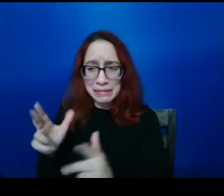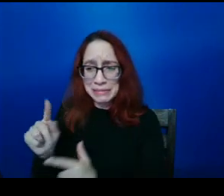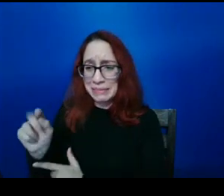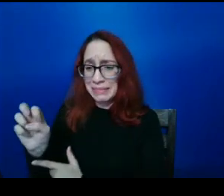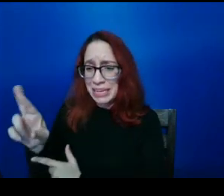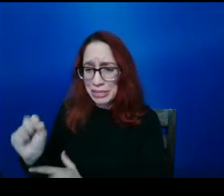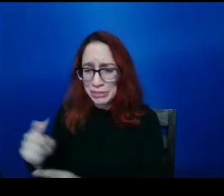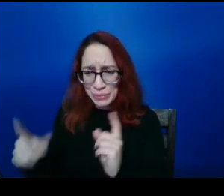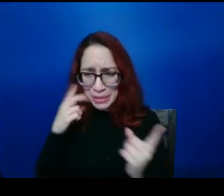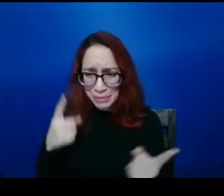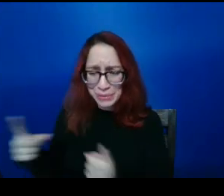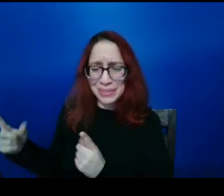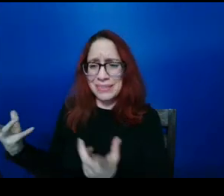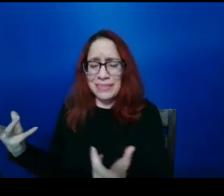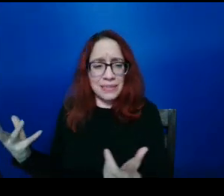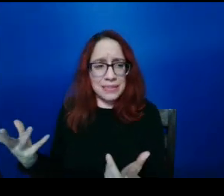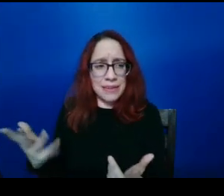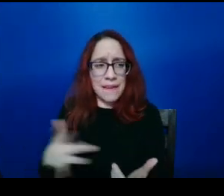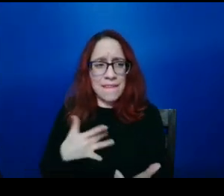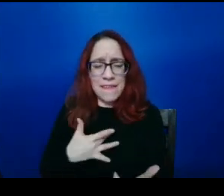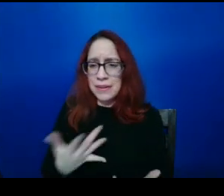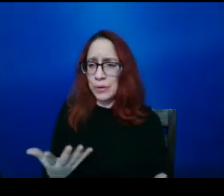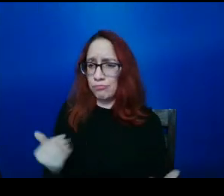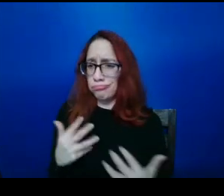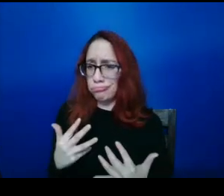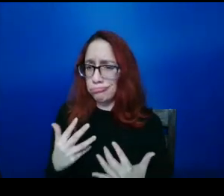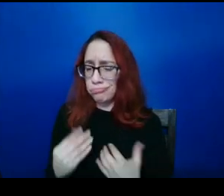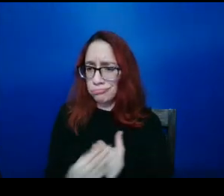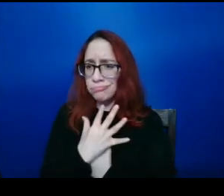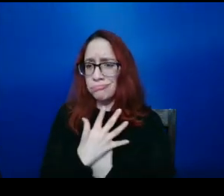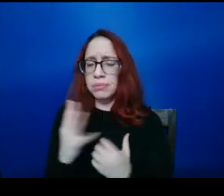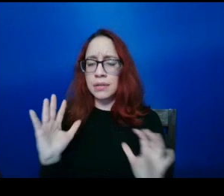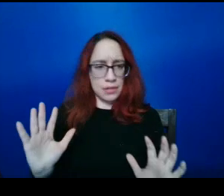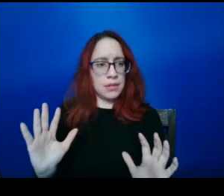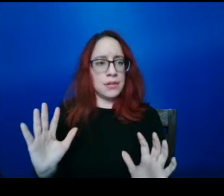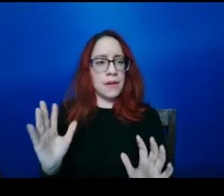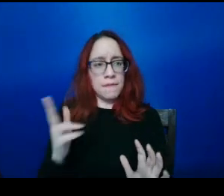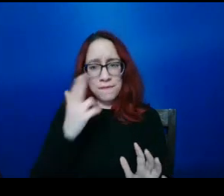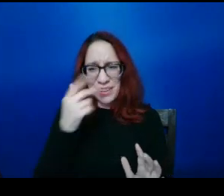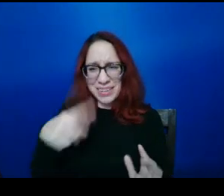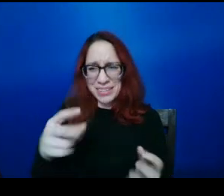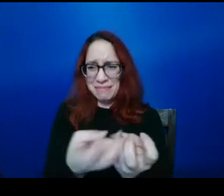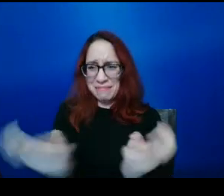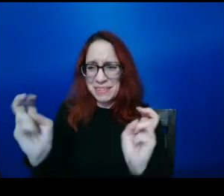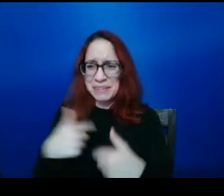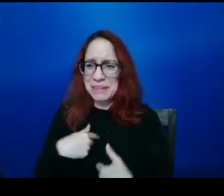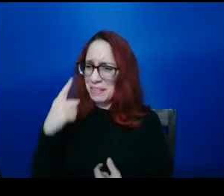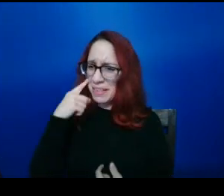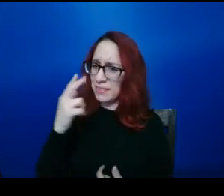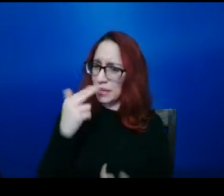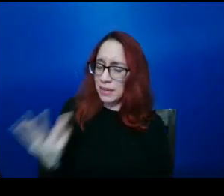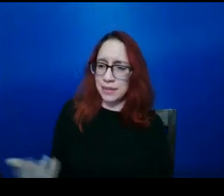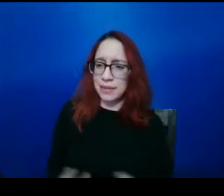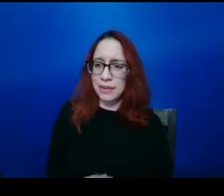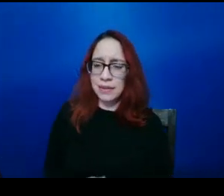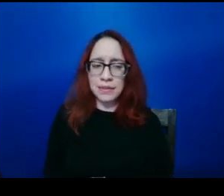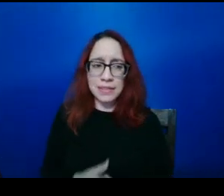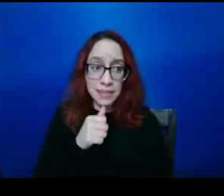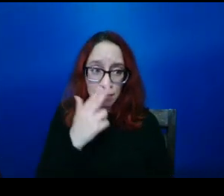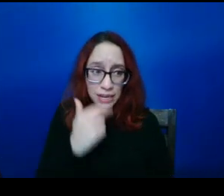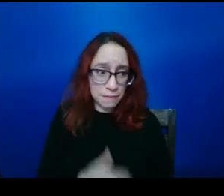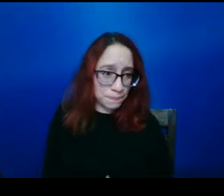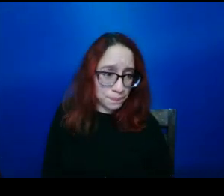us? It puts us in a state of absolute fear. And what's funny is you guys sit on the dais and you think it's funny. It's not very